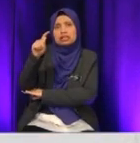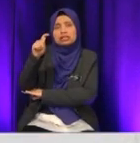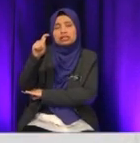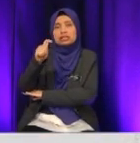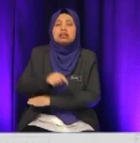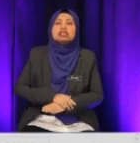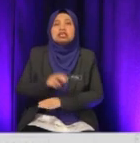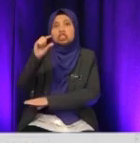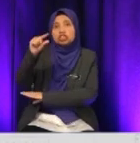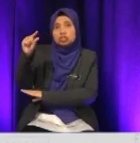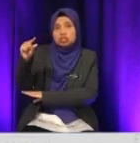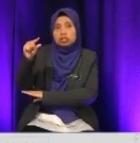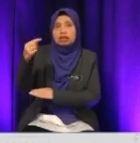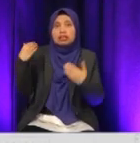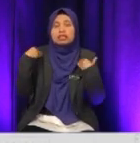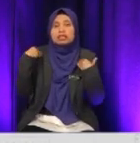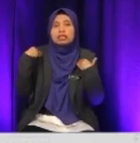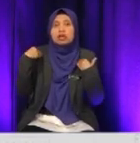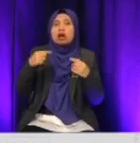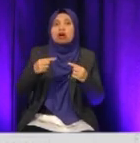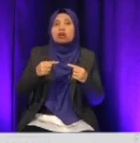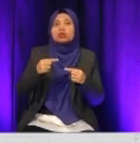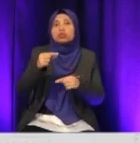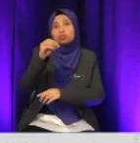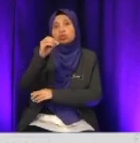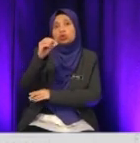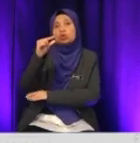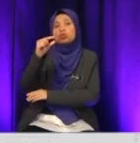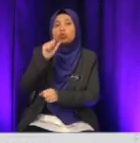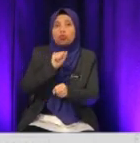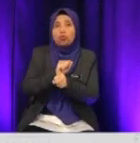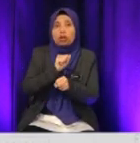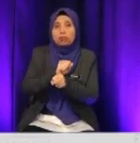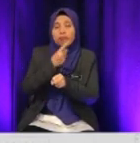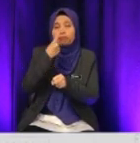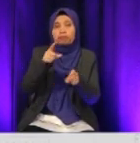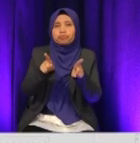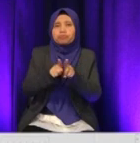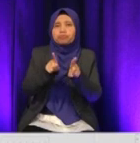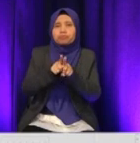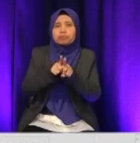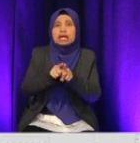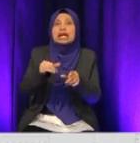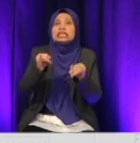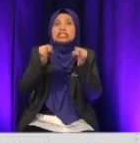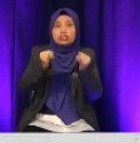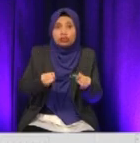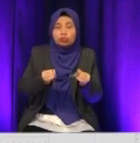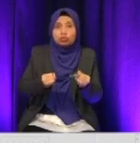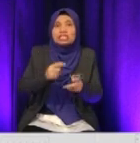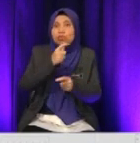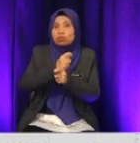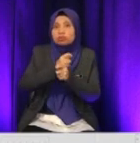main types of projects: group work, where volunteers run together to do a task, and individual tasks,